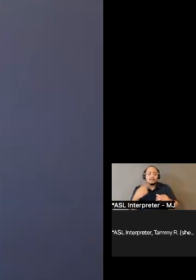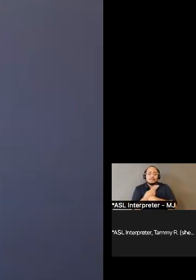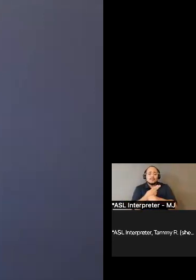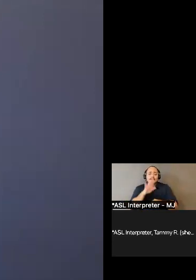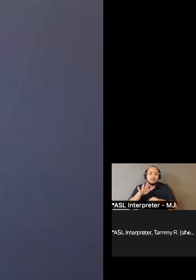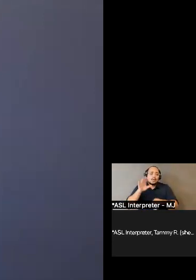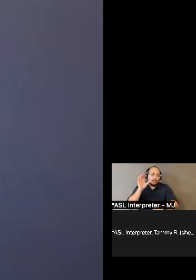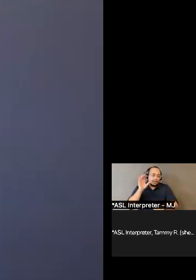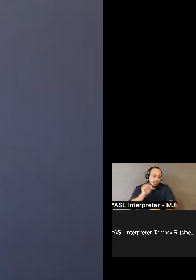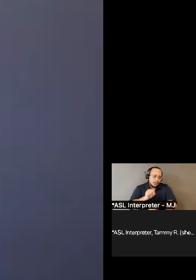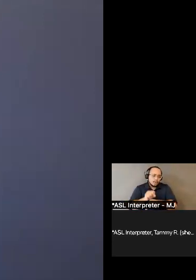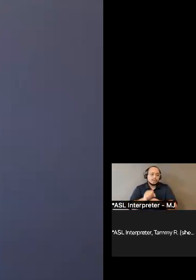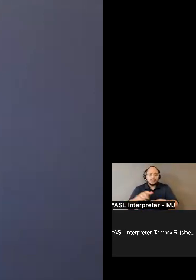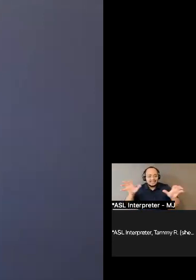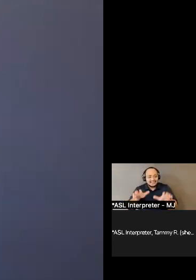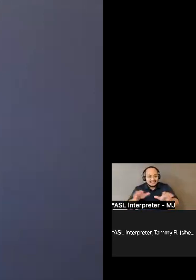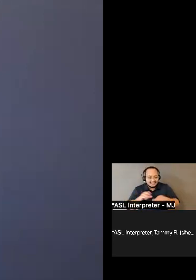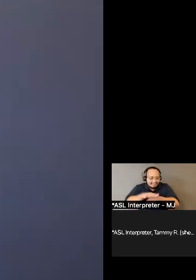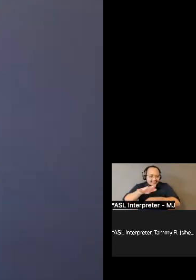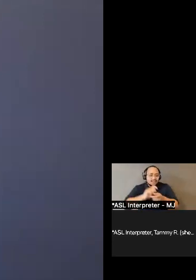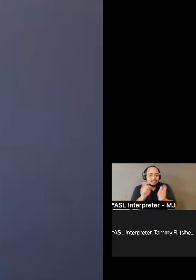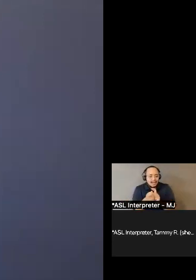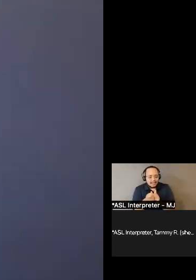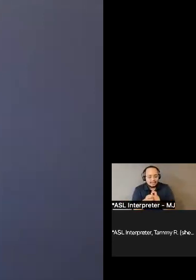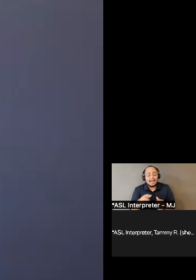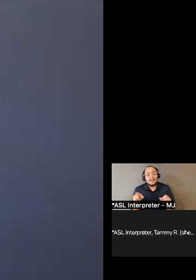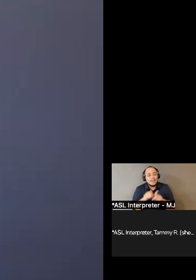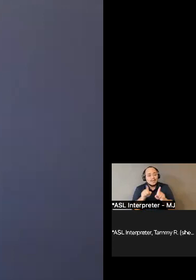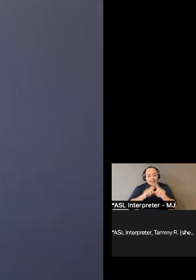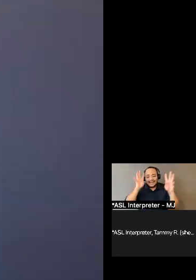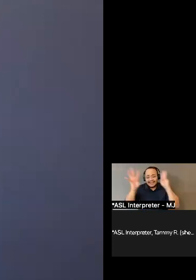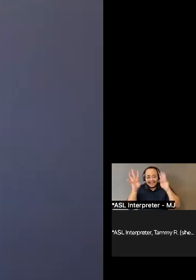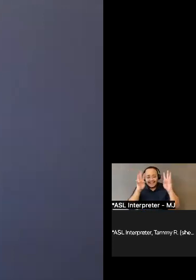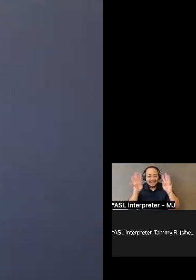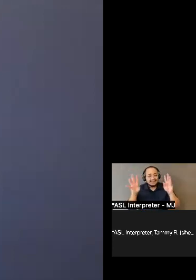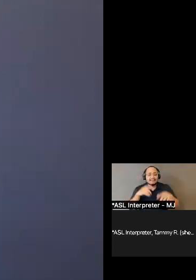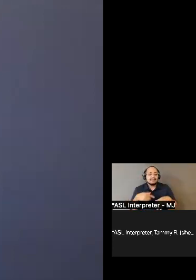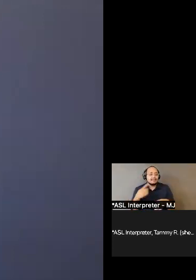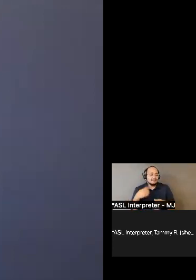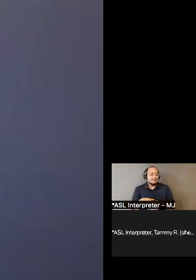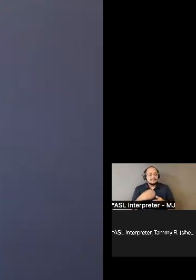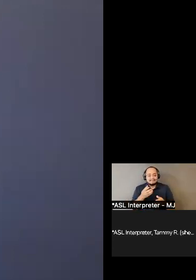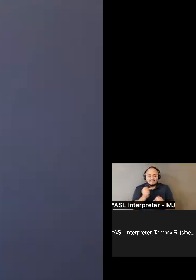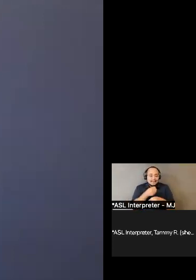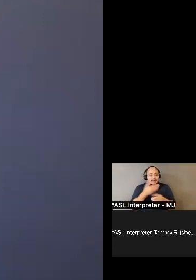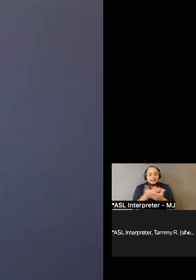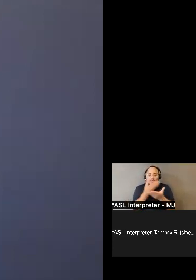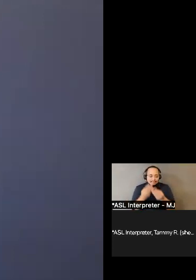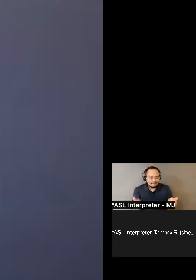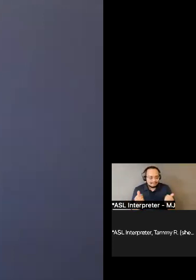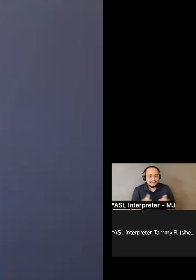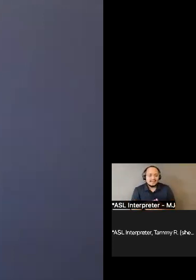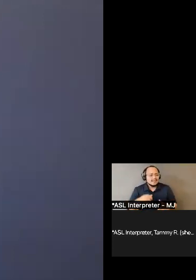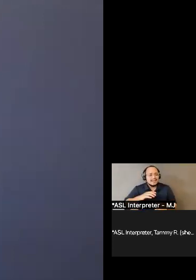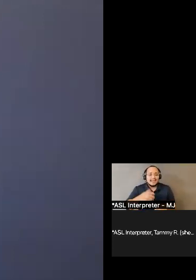being innovative in the face of many hardships and for never giving up. Many new and exciting things are on the